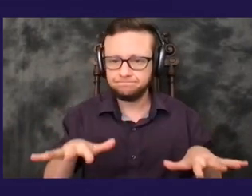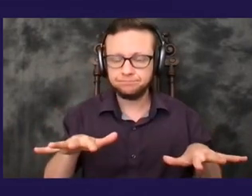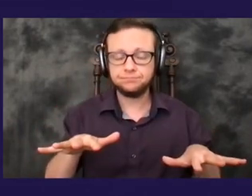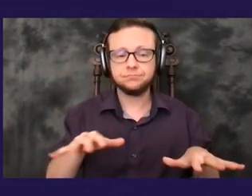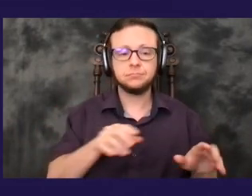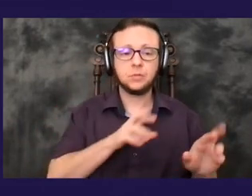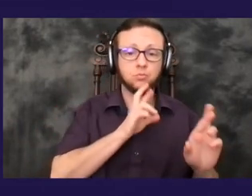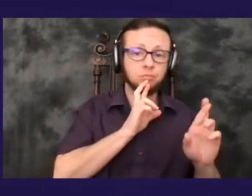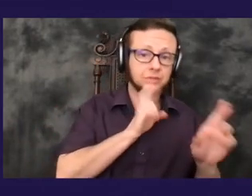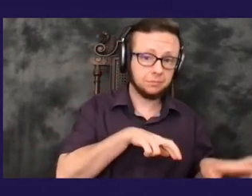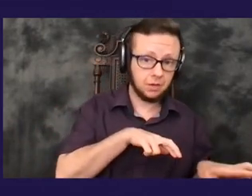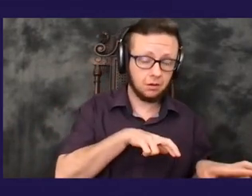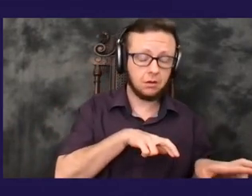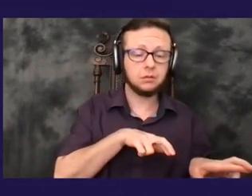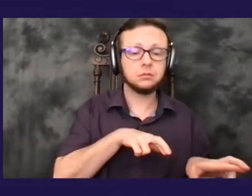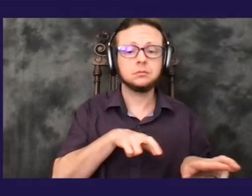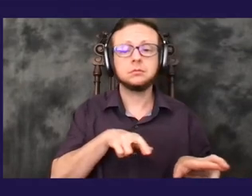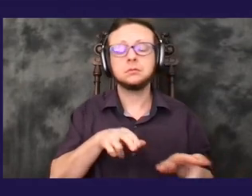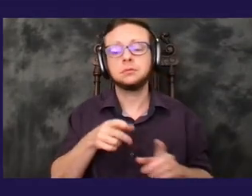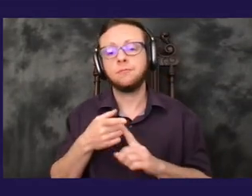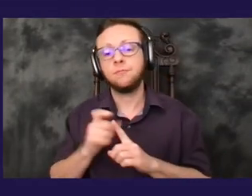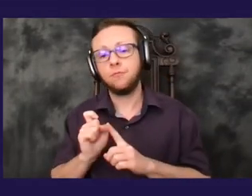response from